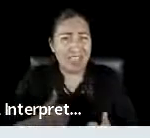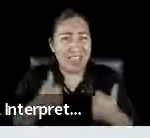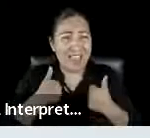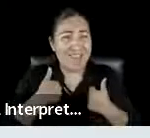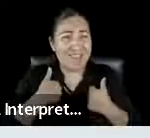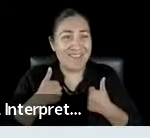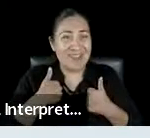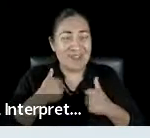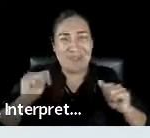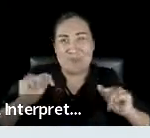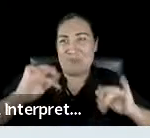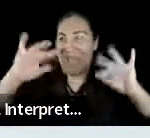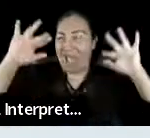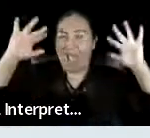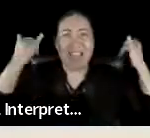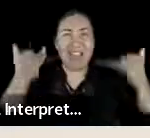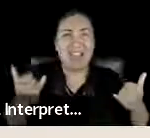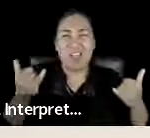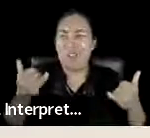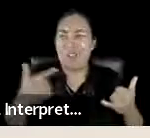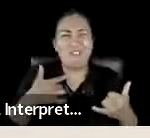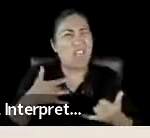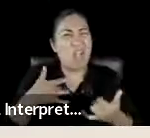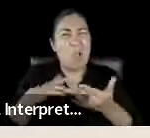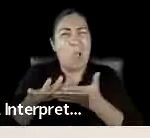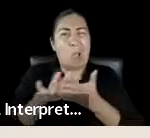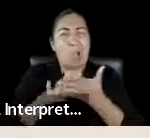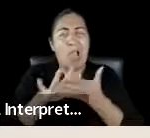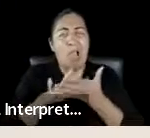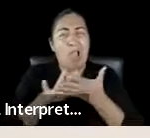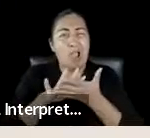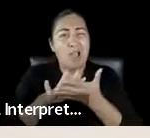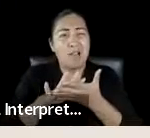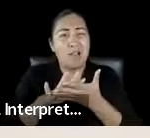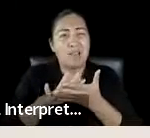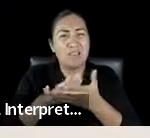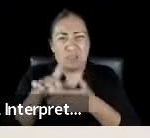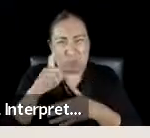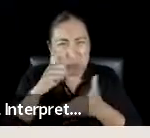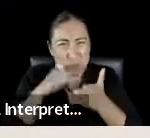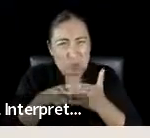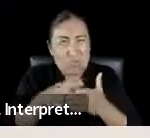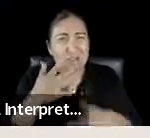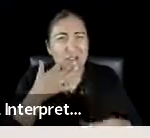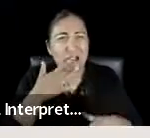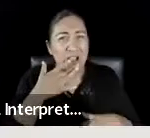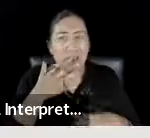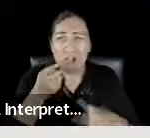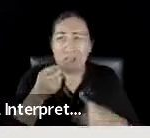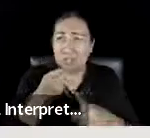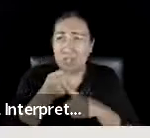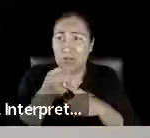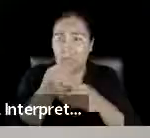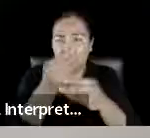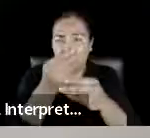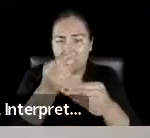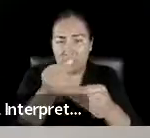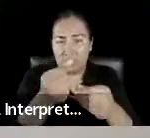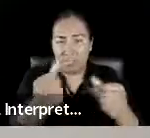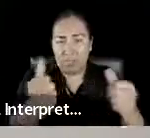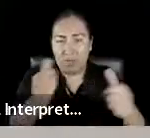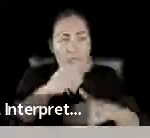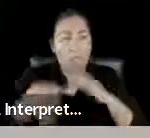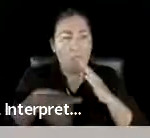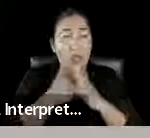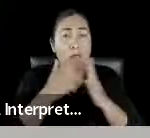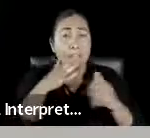is a blur of emptiness, strife. Have you ever felt the color suddenly fade from the world? All smiles are fake, all